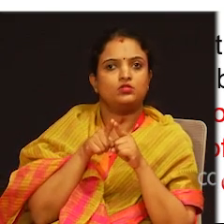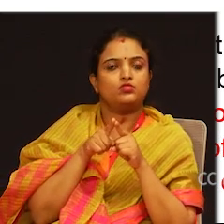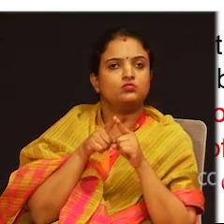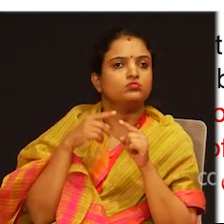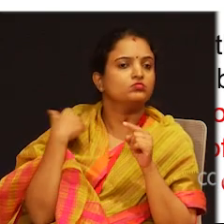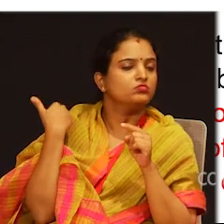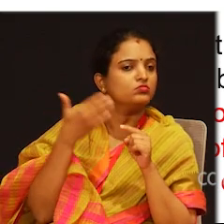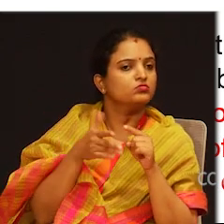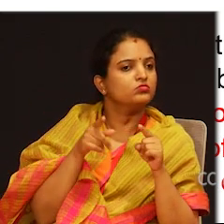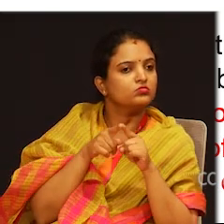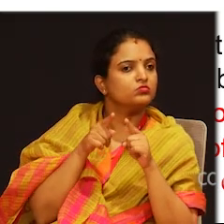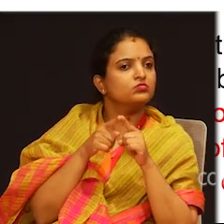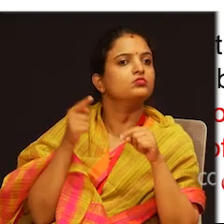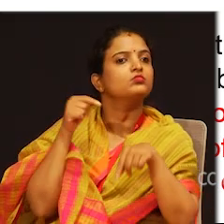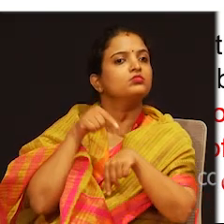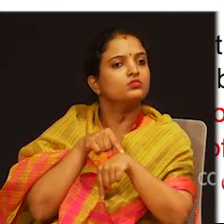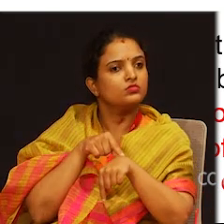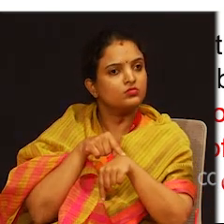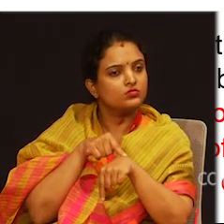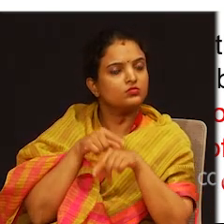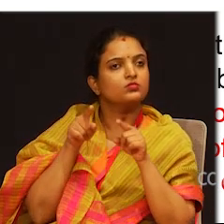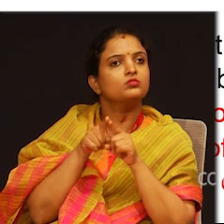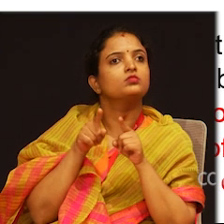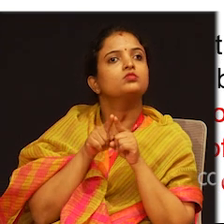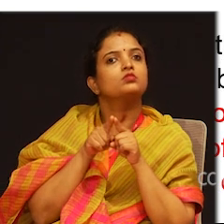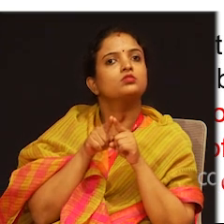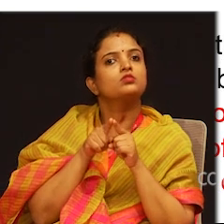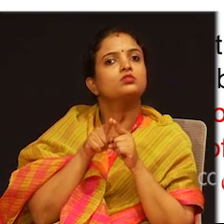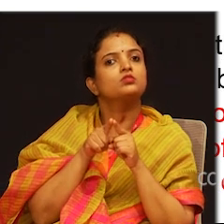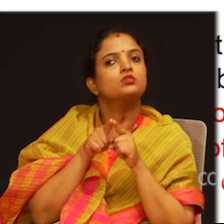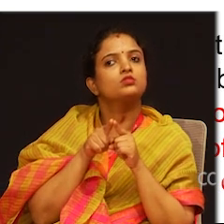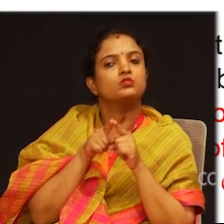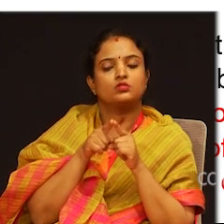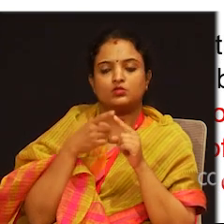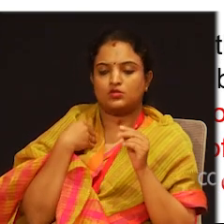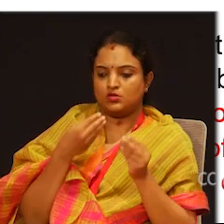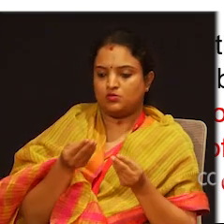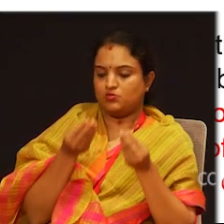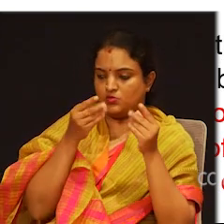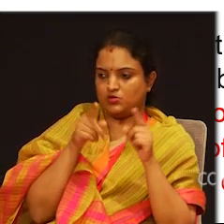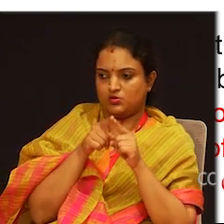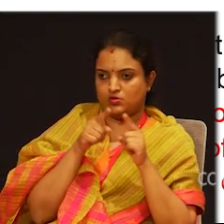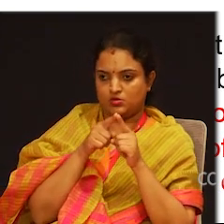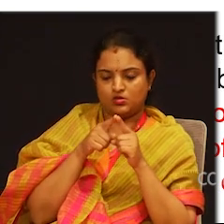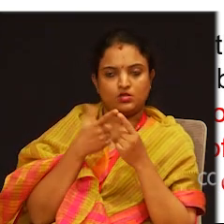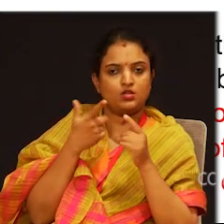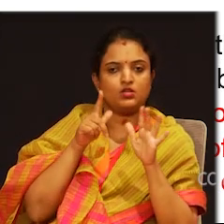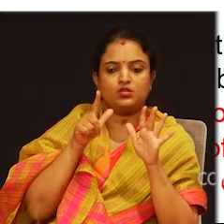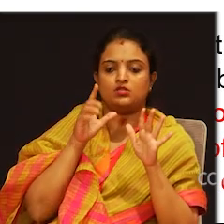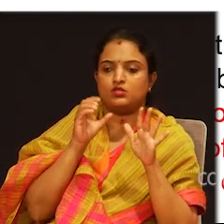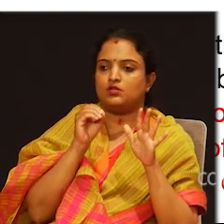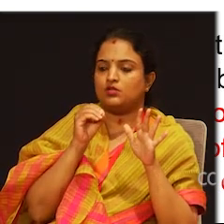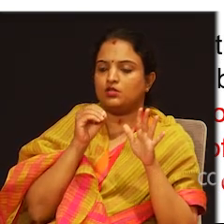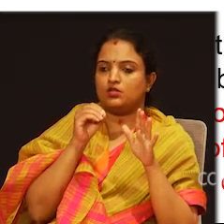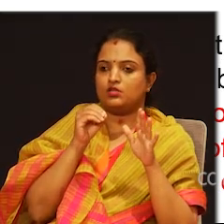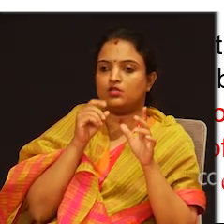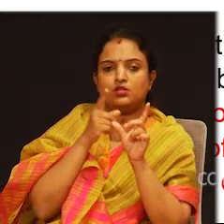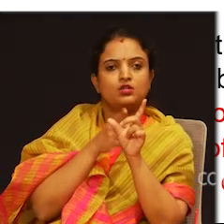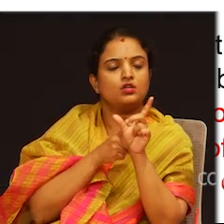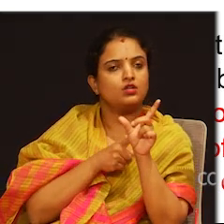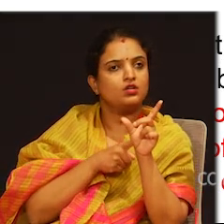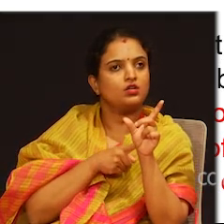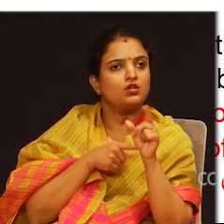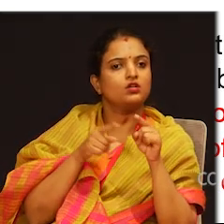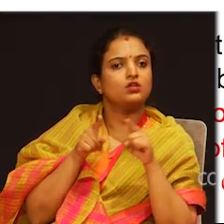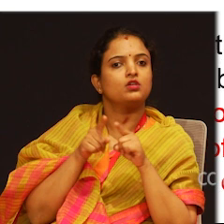long time, because we are now a country which has enjoyed more than 70 years of independence, and we cannot blame anyone